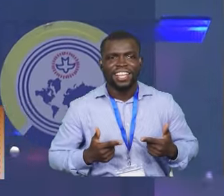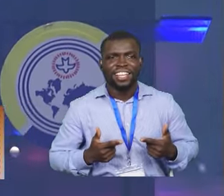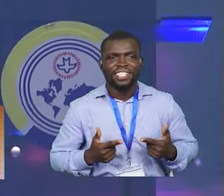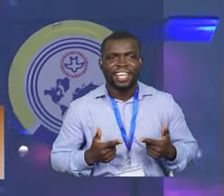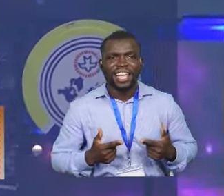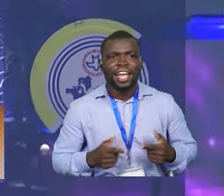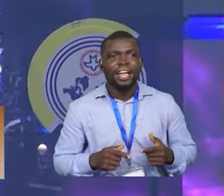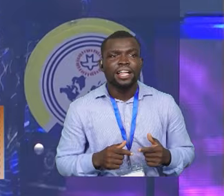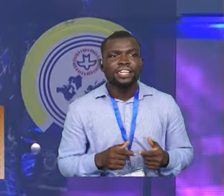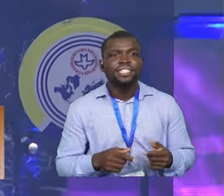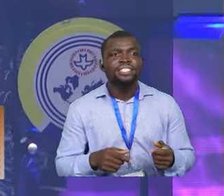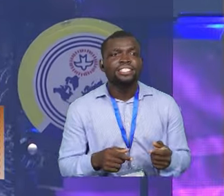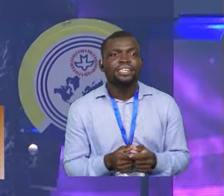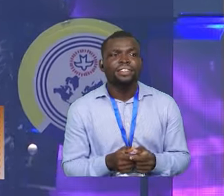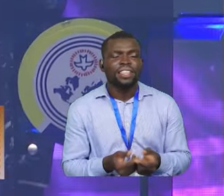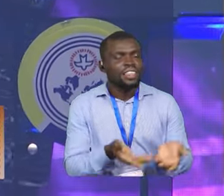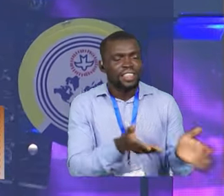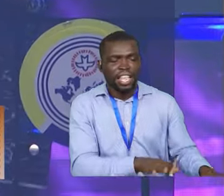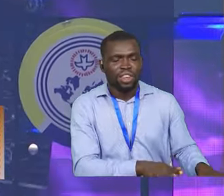Death will turn to life.